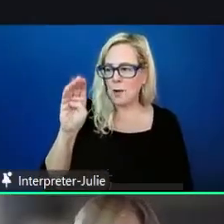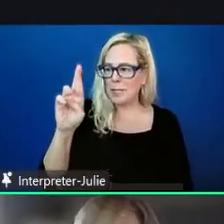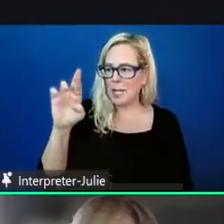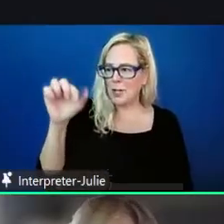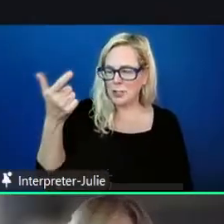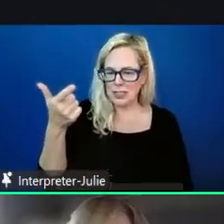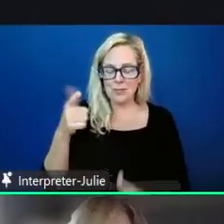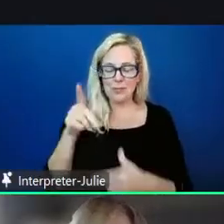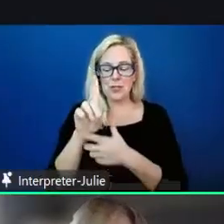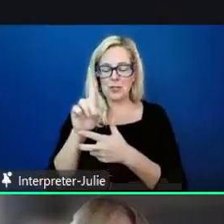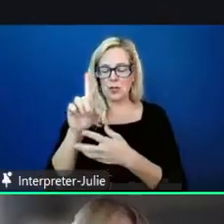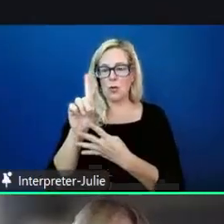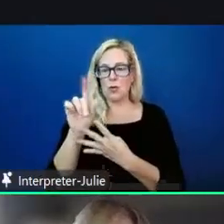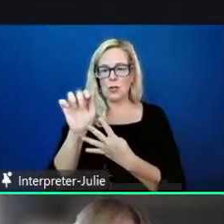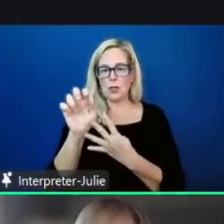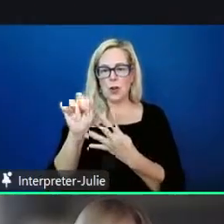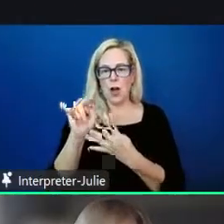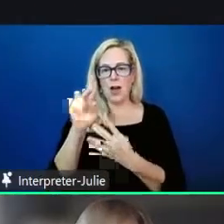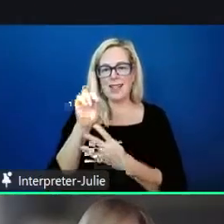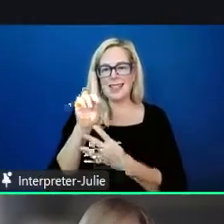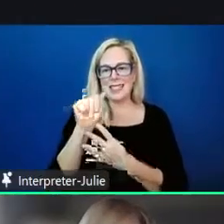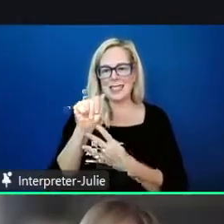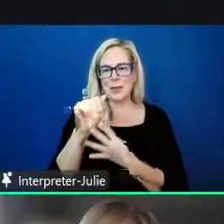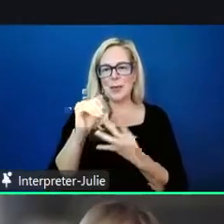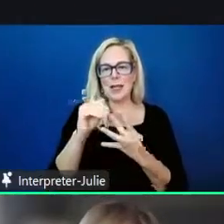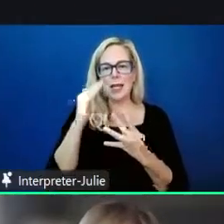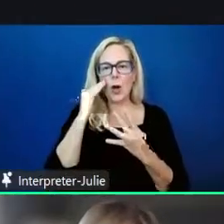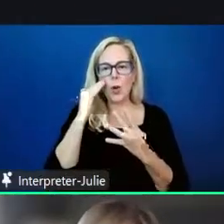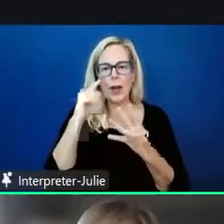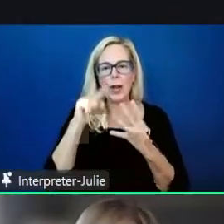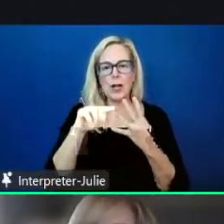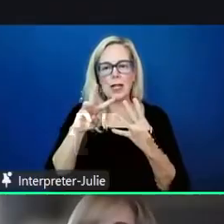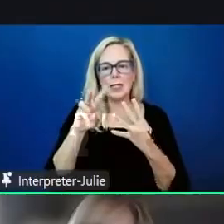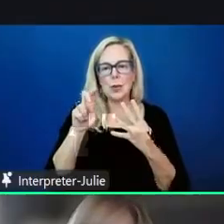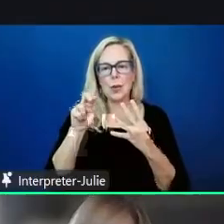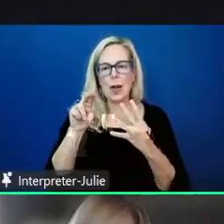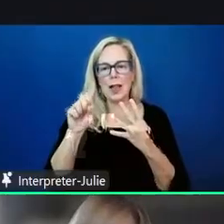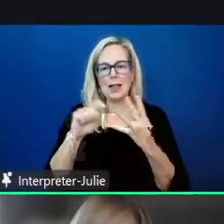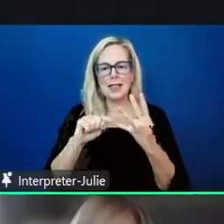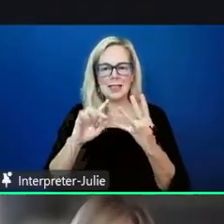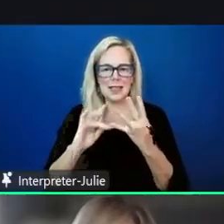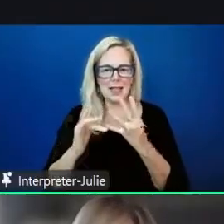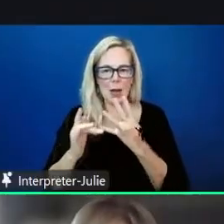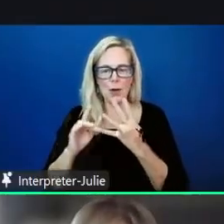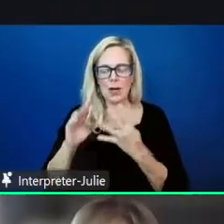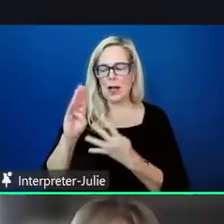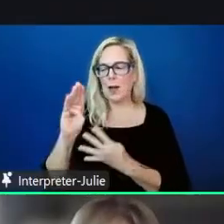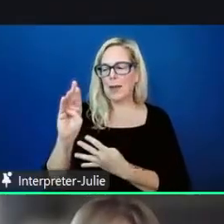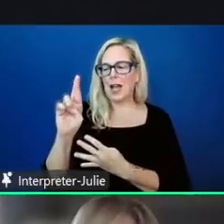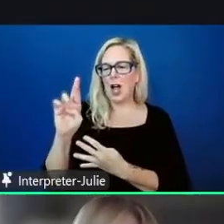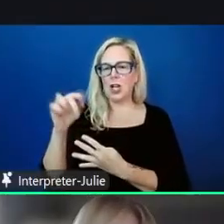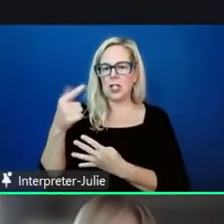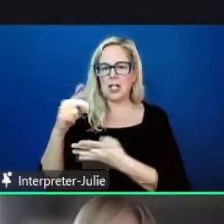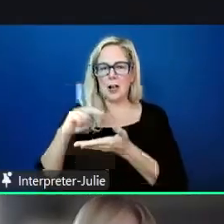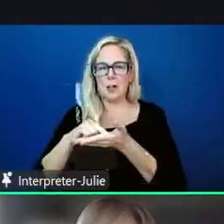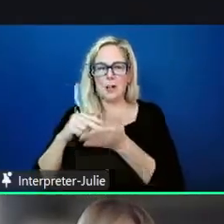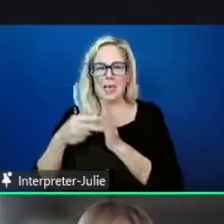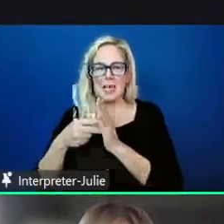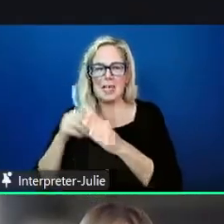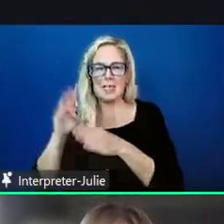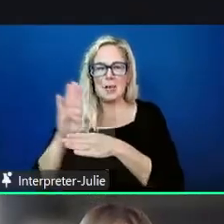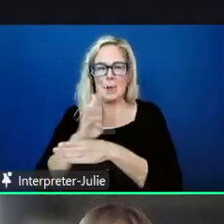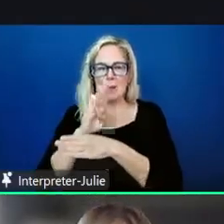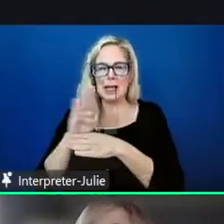So DAWN stands for Disability Awareness Wellness Network, and BRG is Business Resource Groups. Some of